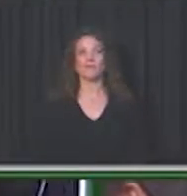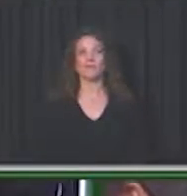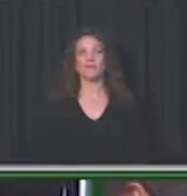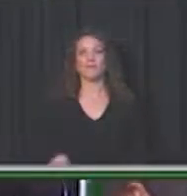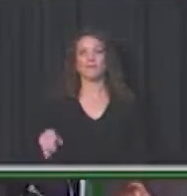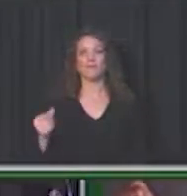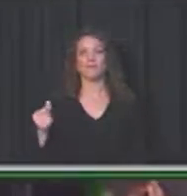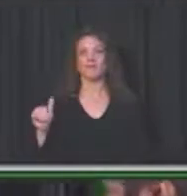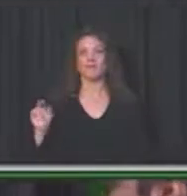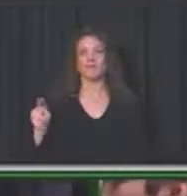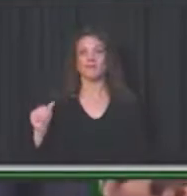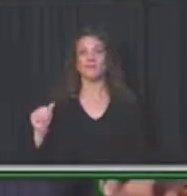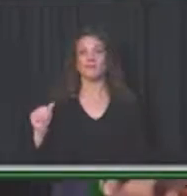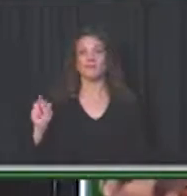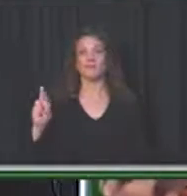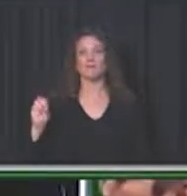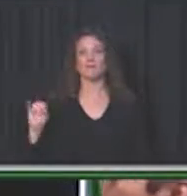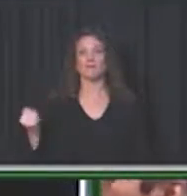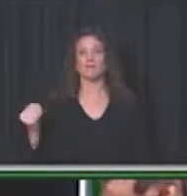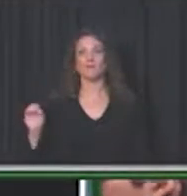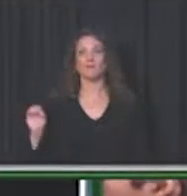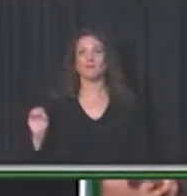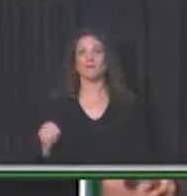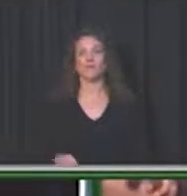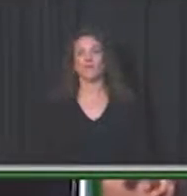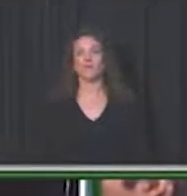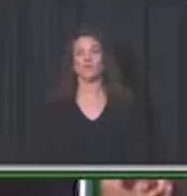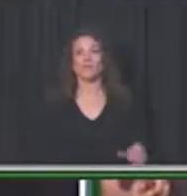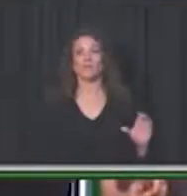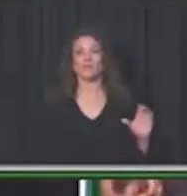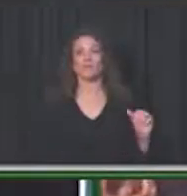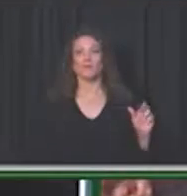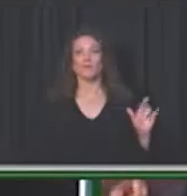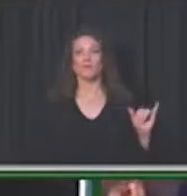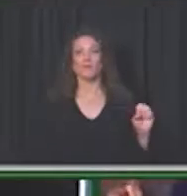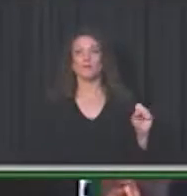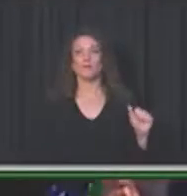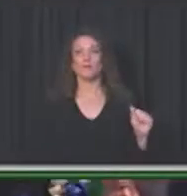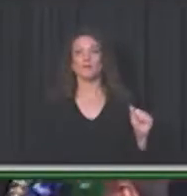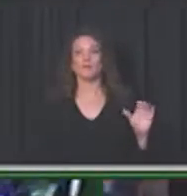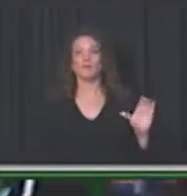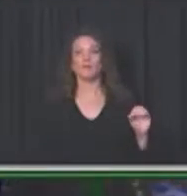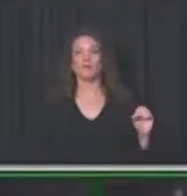Gina Romo. Carissa Camille Cope.